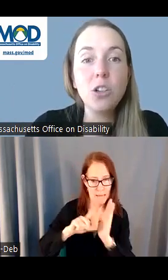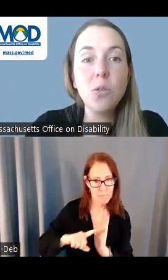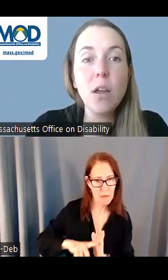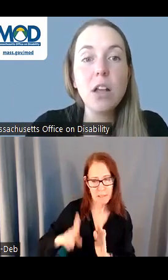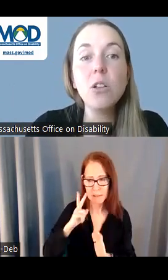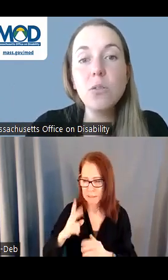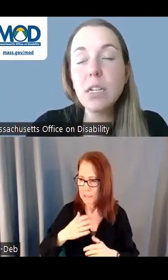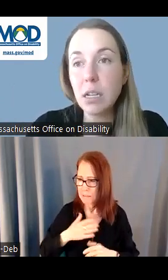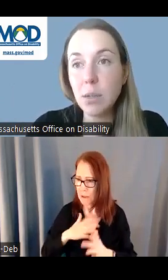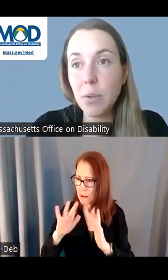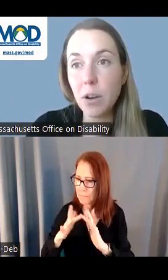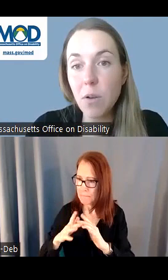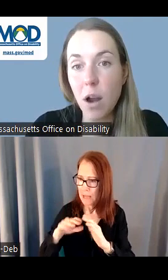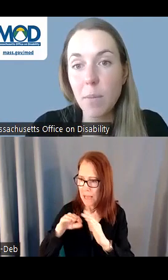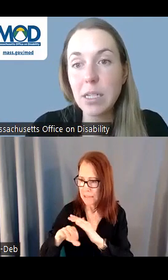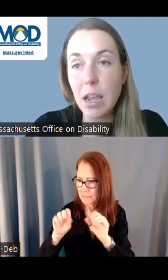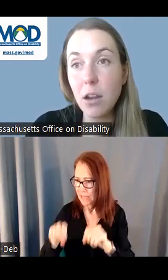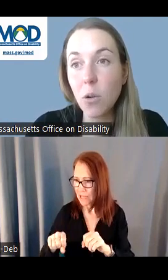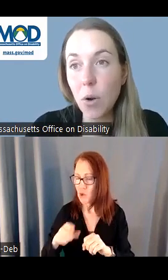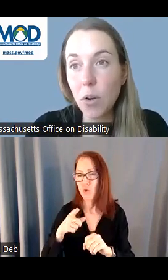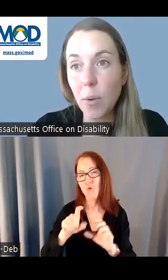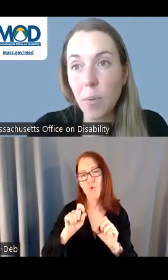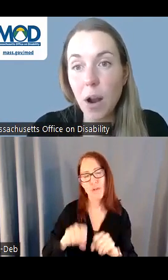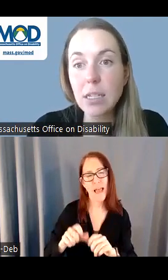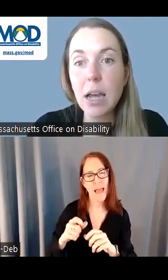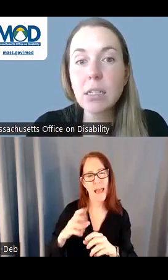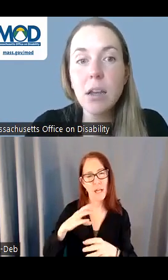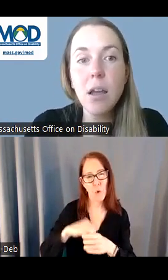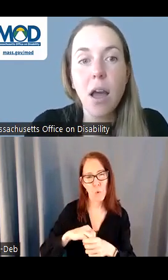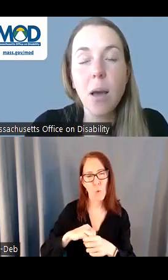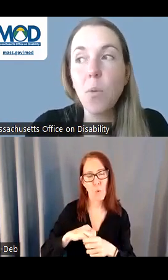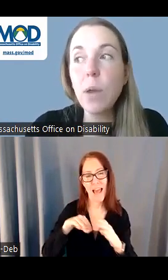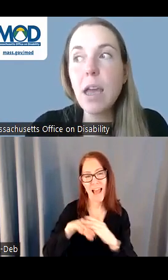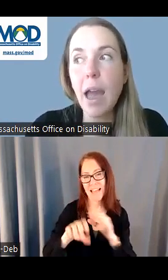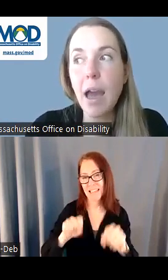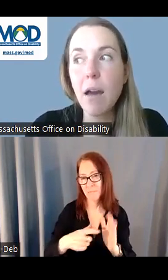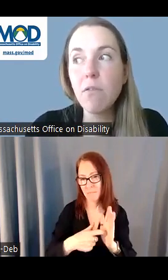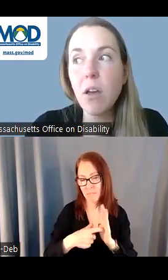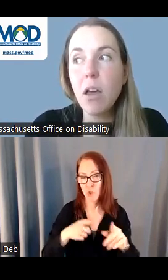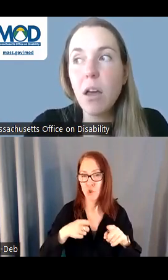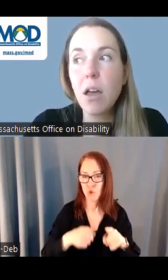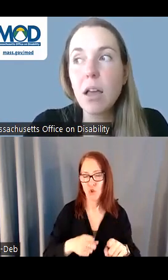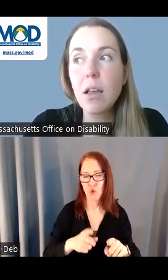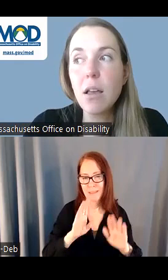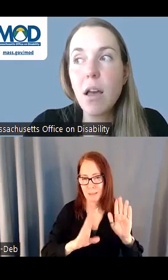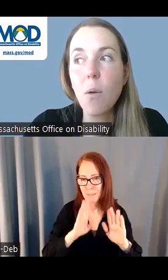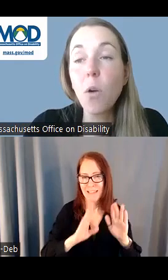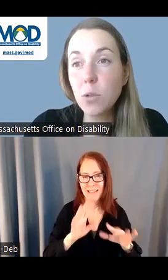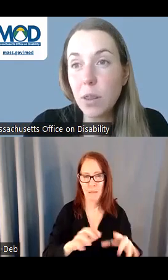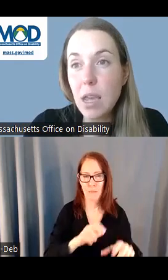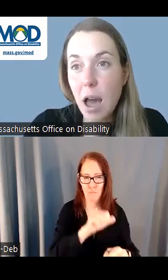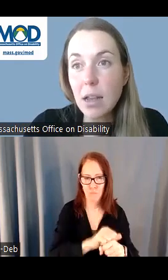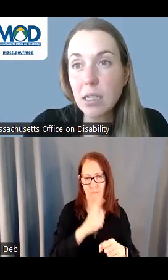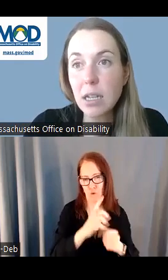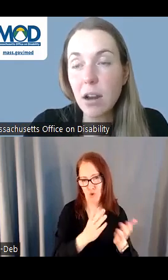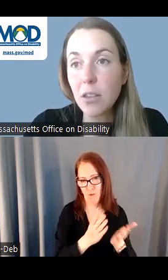is to include accessibility requirements in your procurement process. We have worked